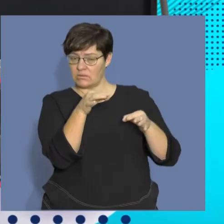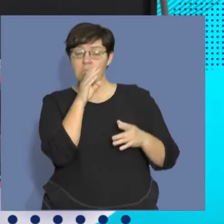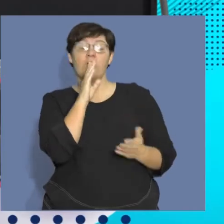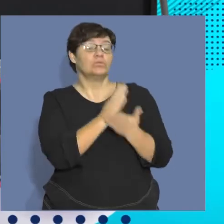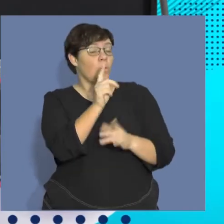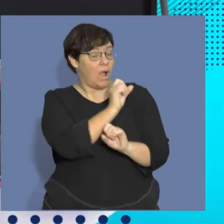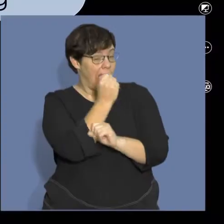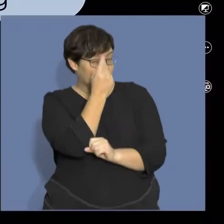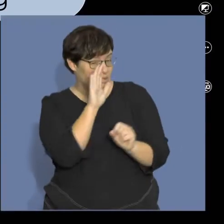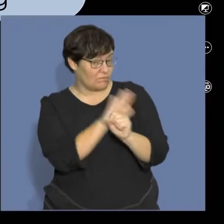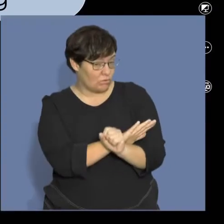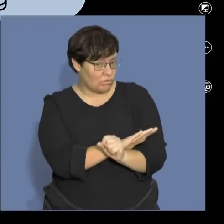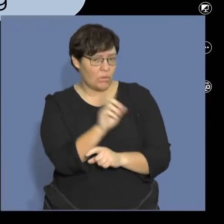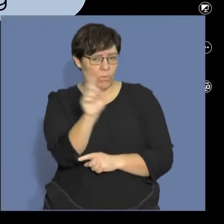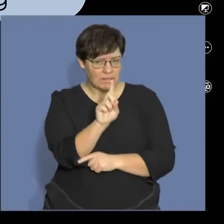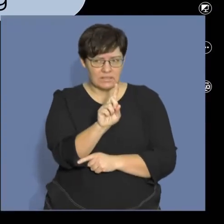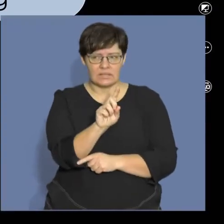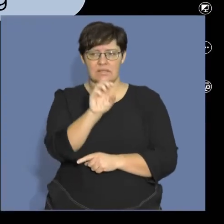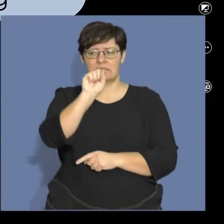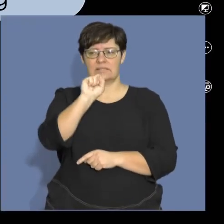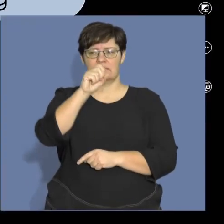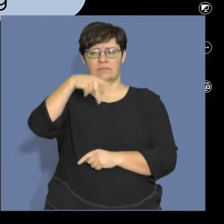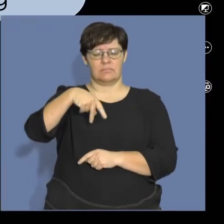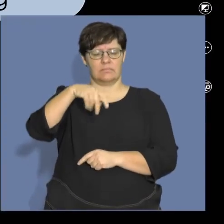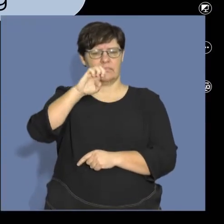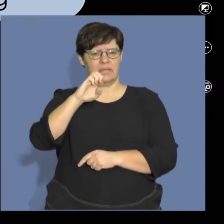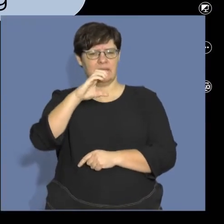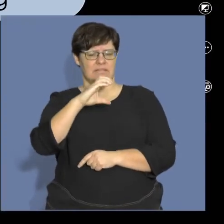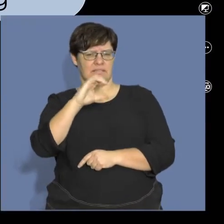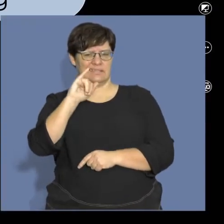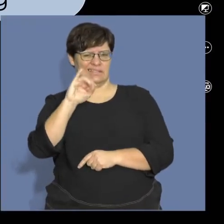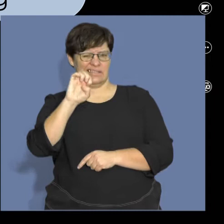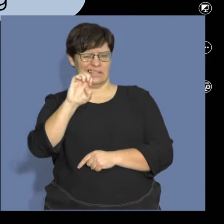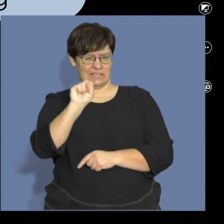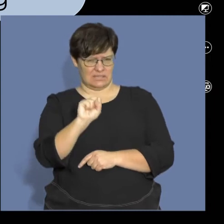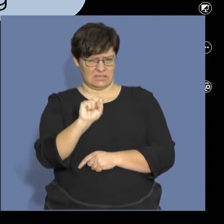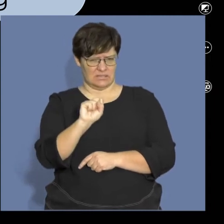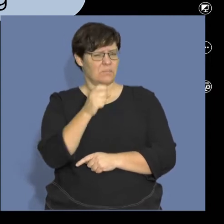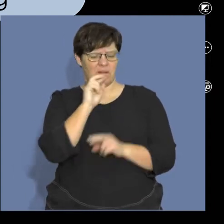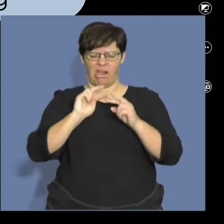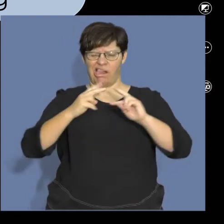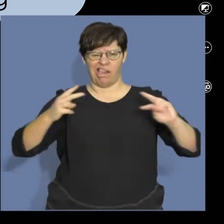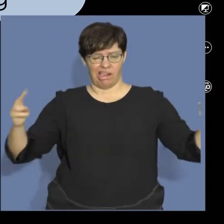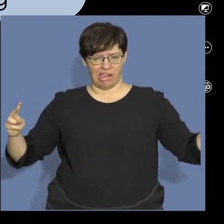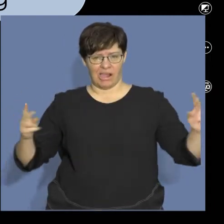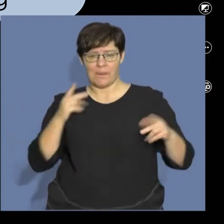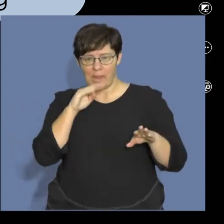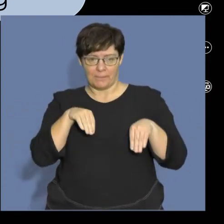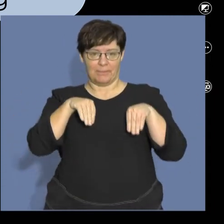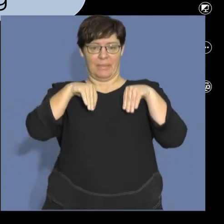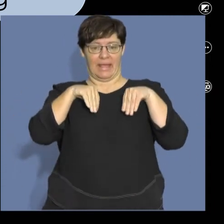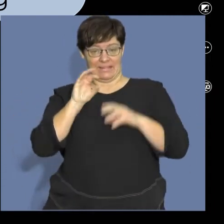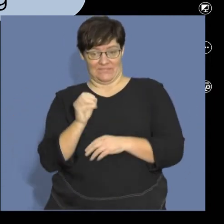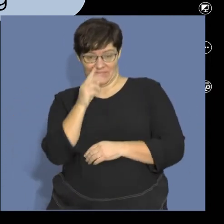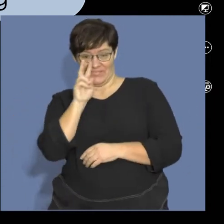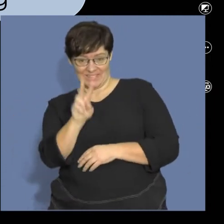know is species. So here's my little friend, the meerkat, and